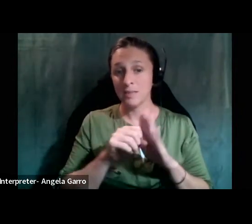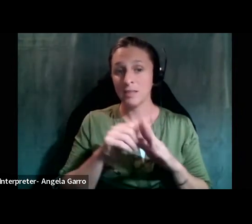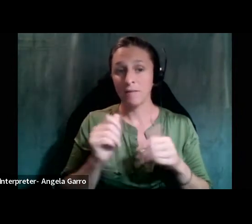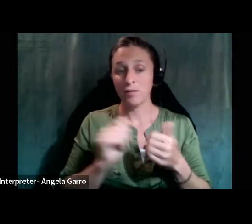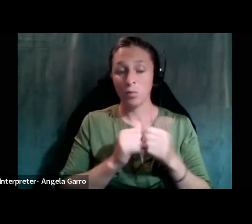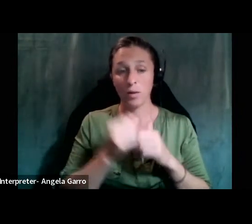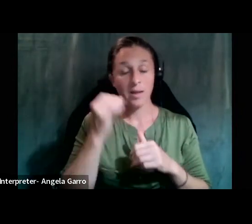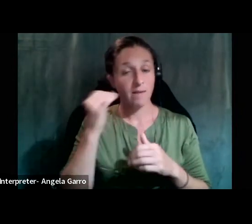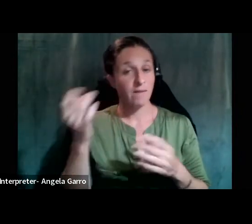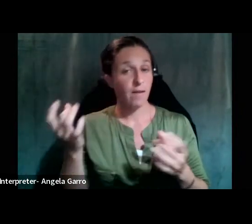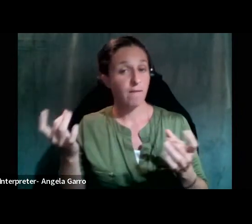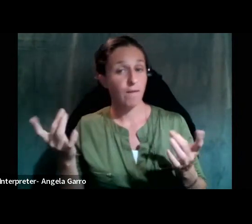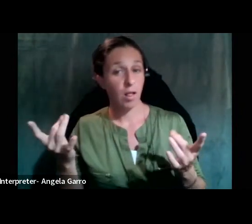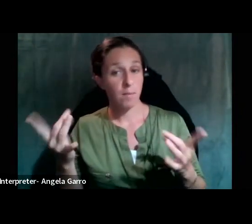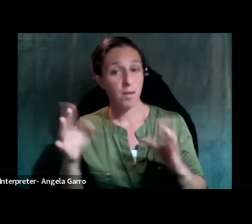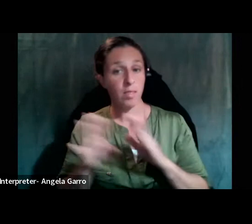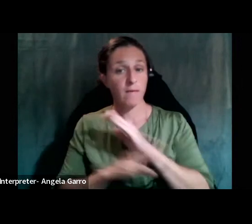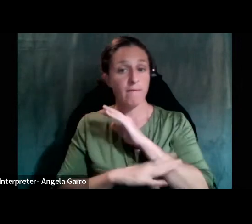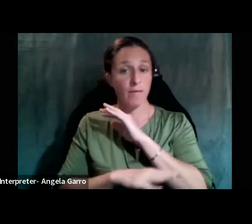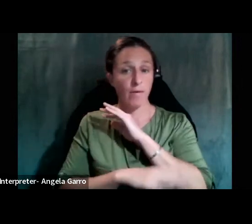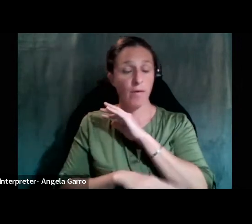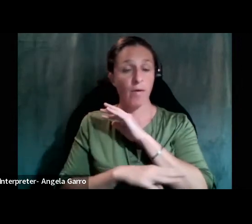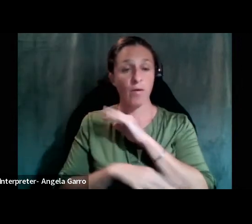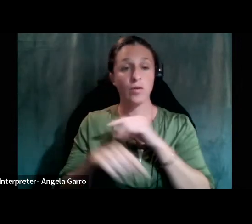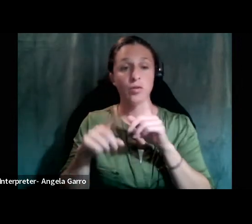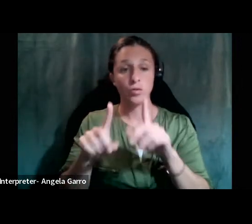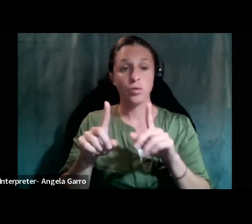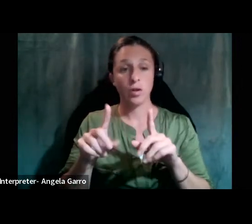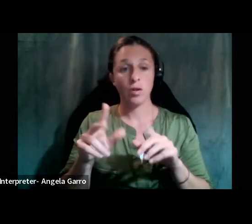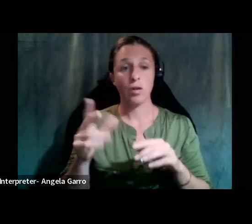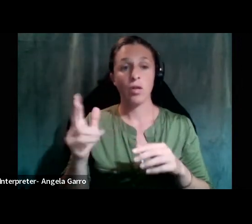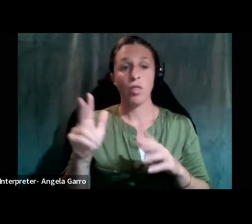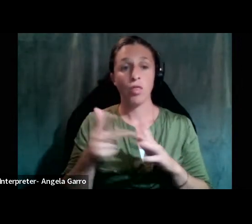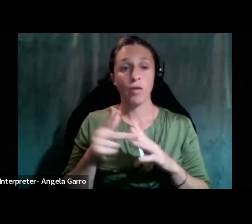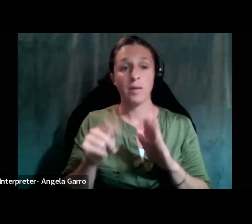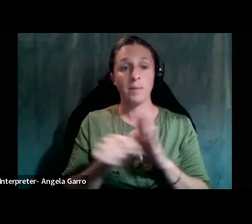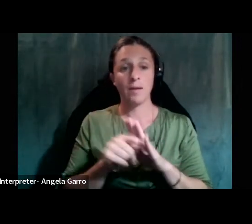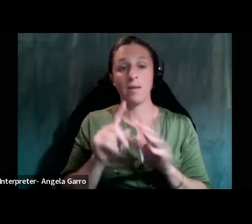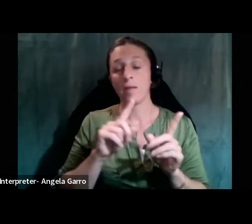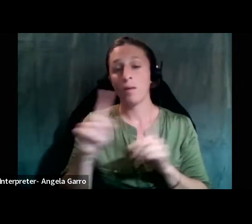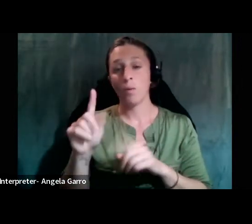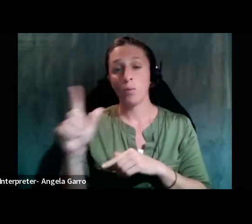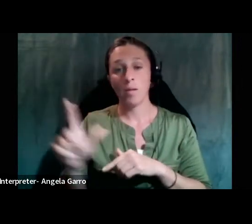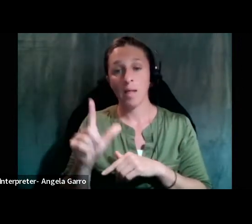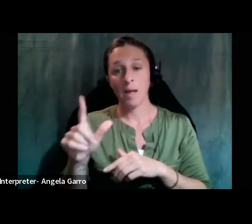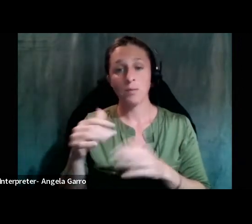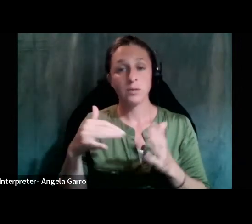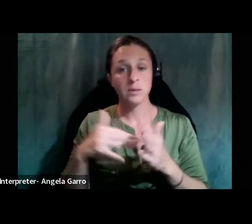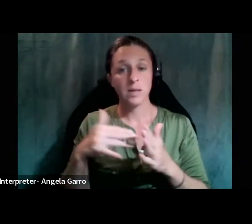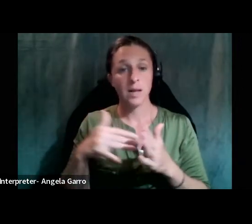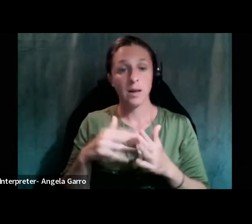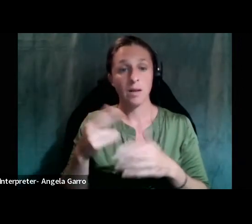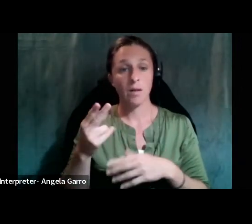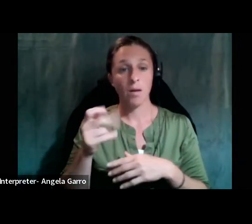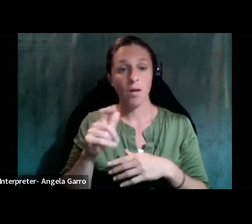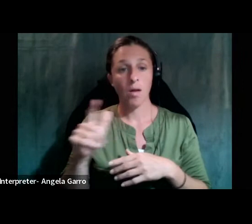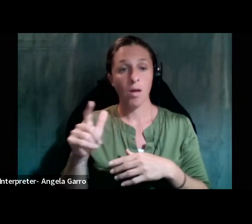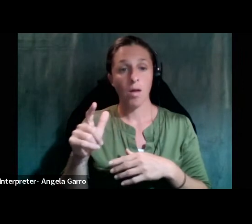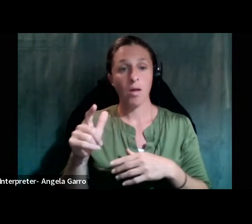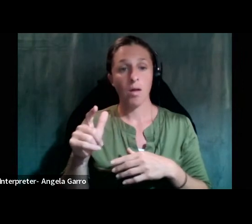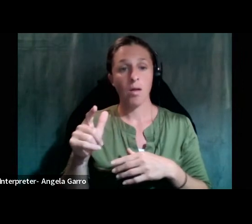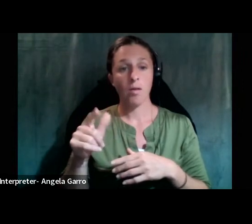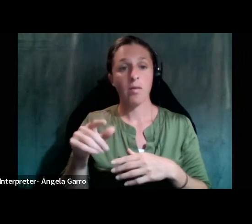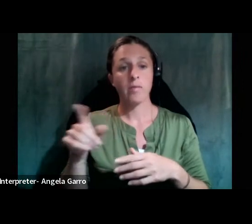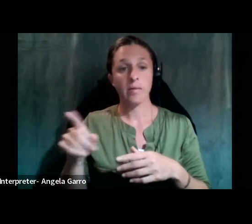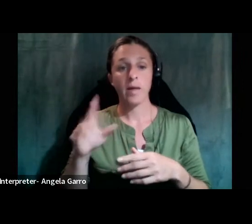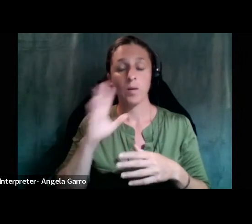in the fall, during 3rd period, they would go to library or study hall and